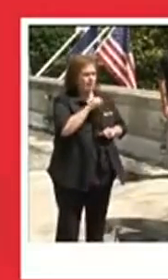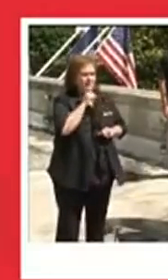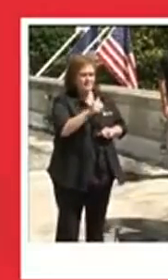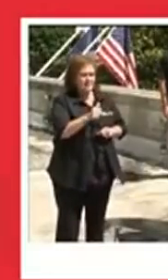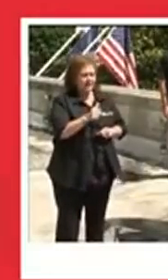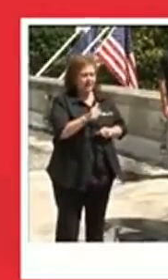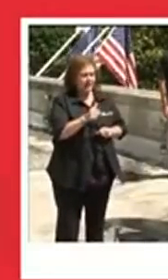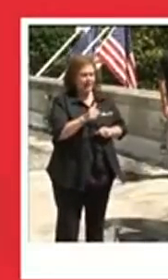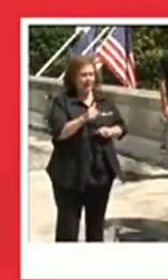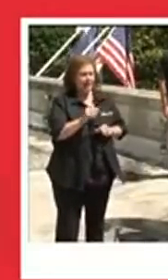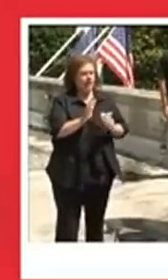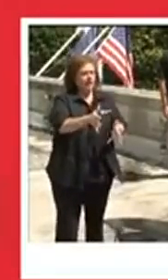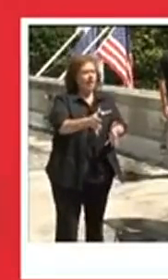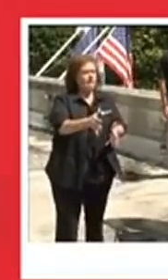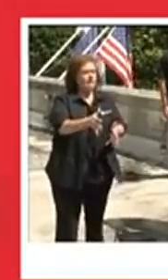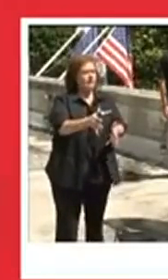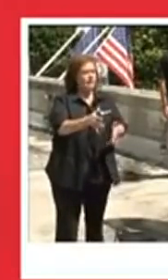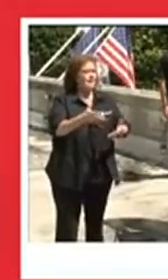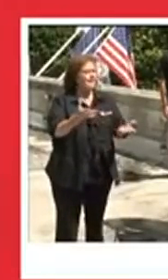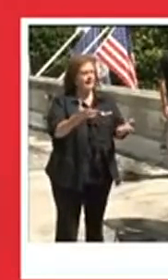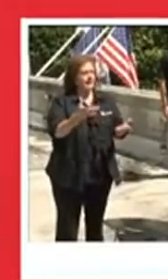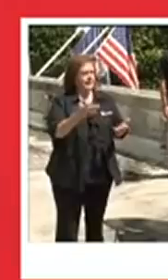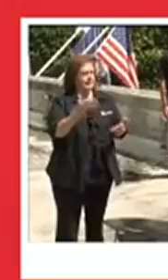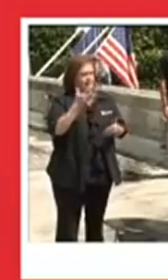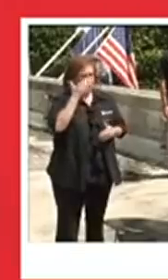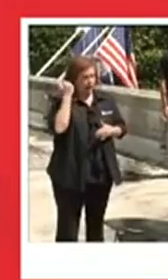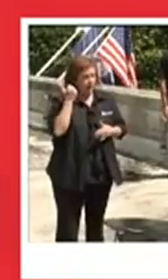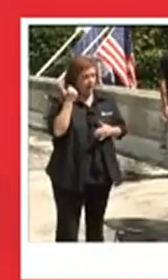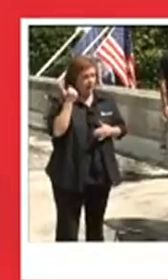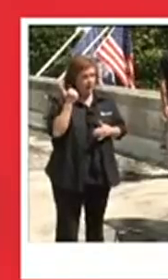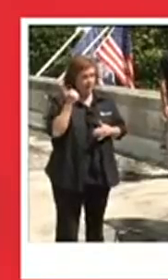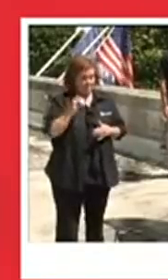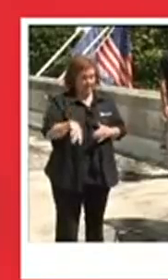front of your home on the lawn, for, again,